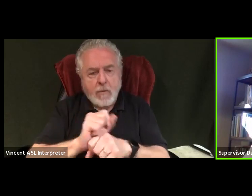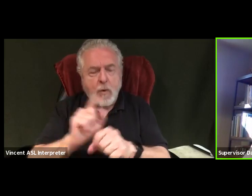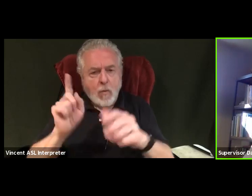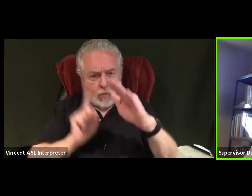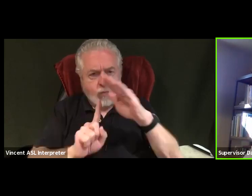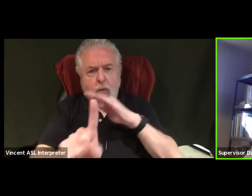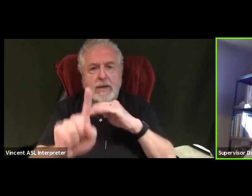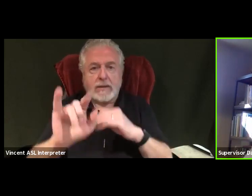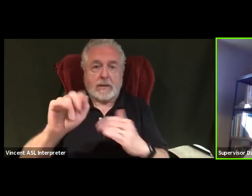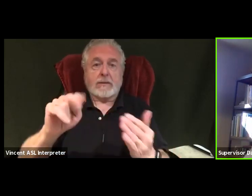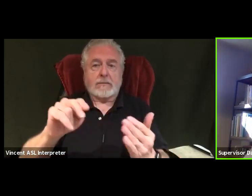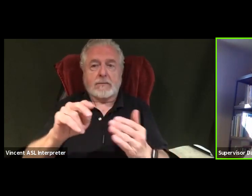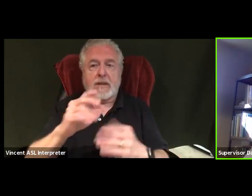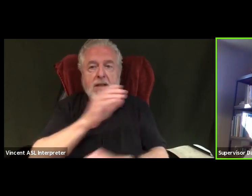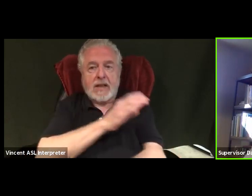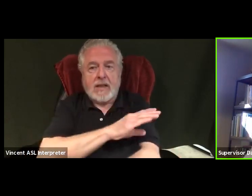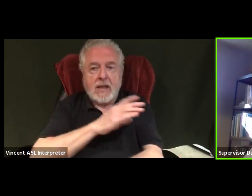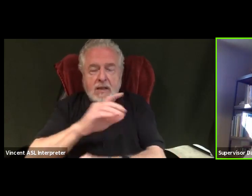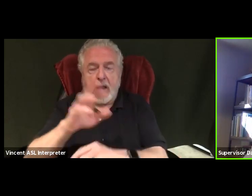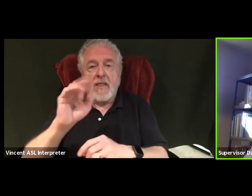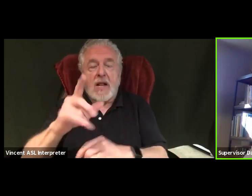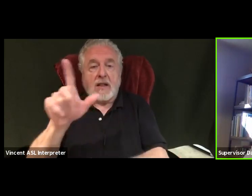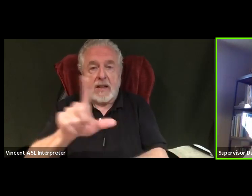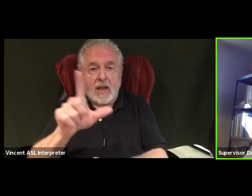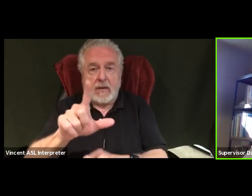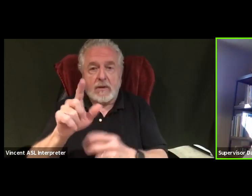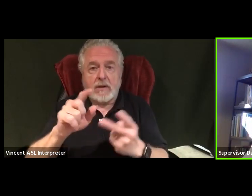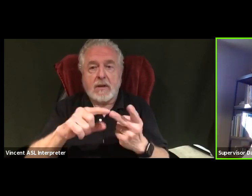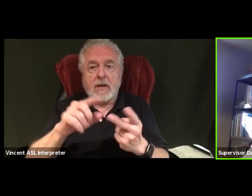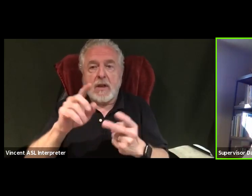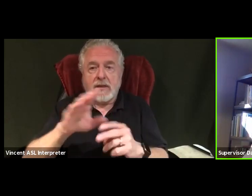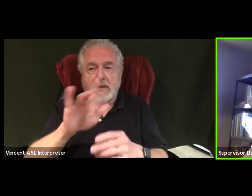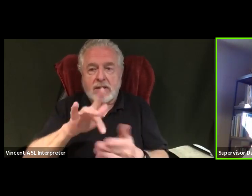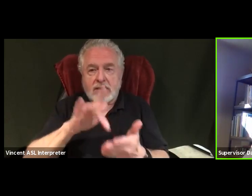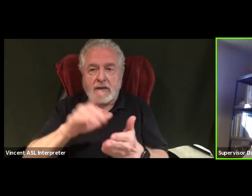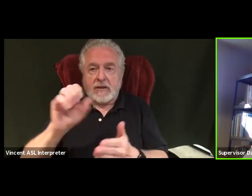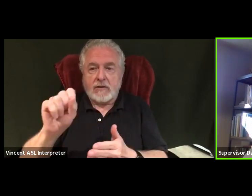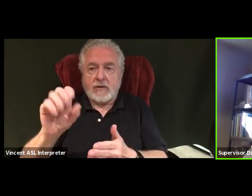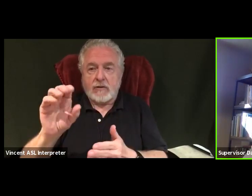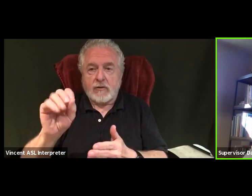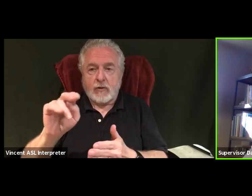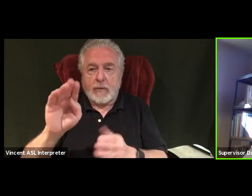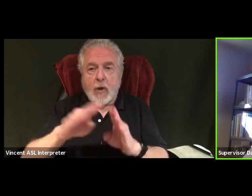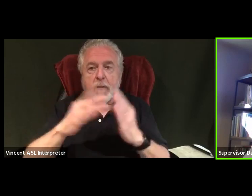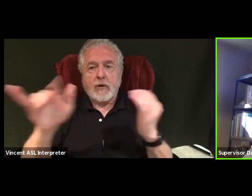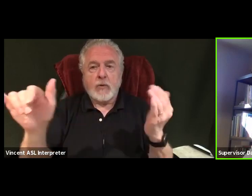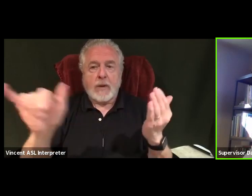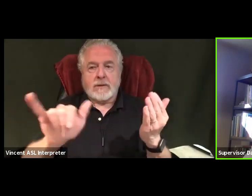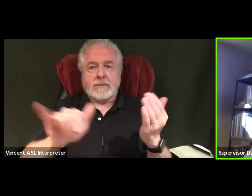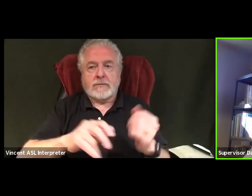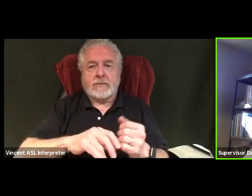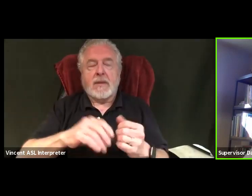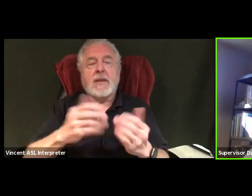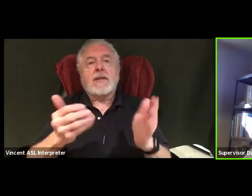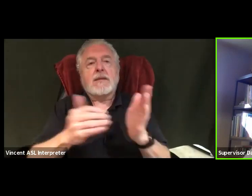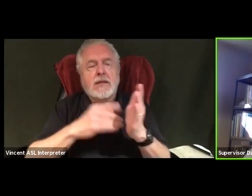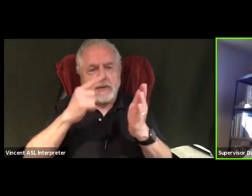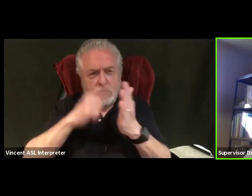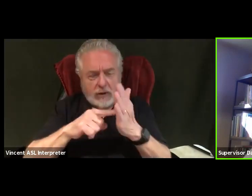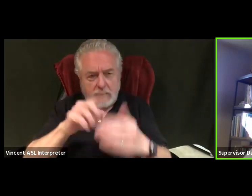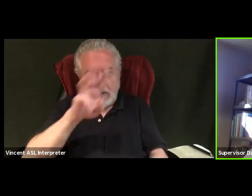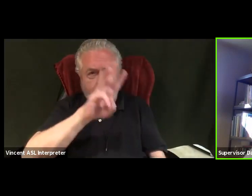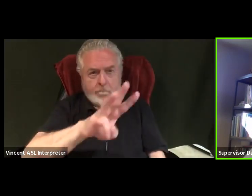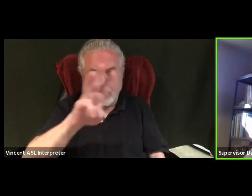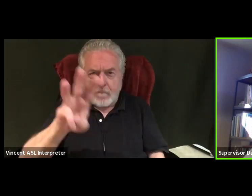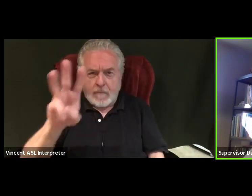in. The clinics at Roseland Library and La Luz Center in Sonoma Valley are open as well. Again, check the website